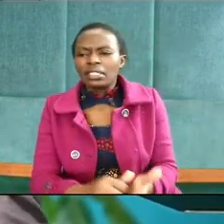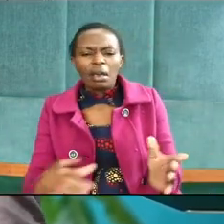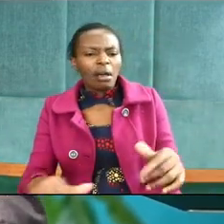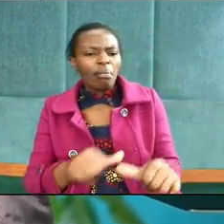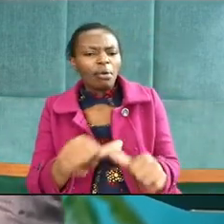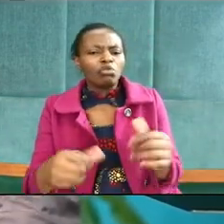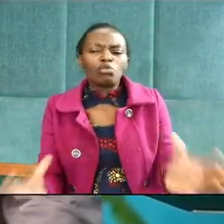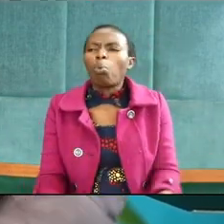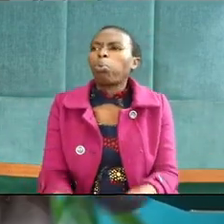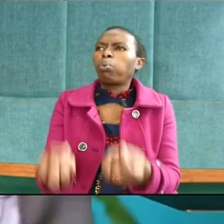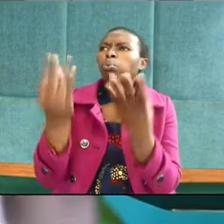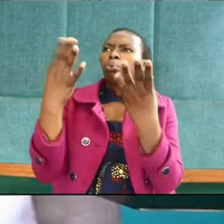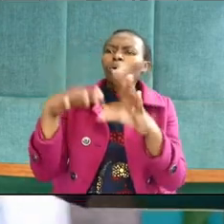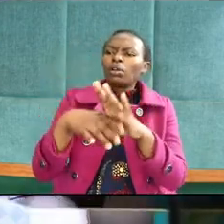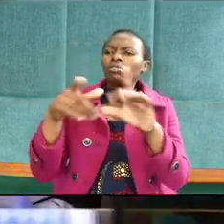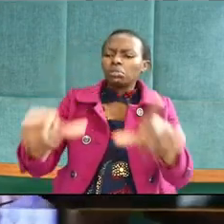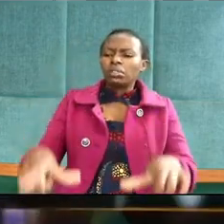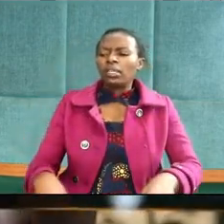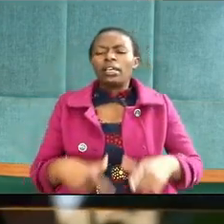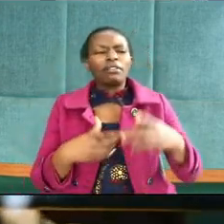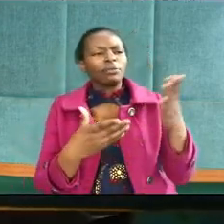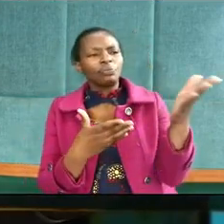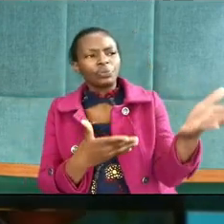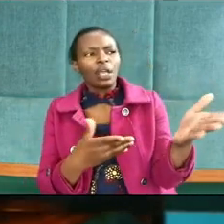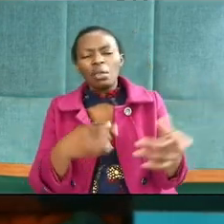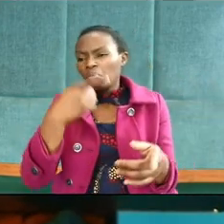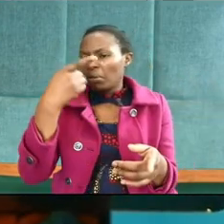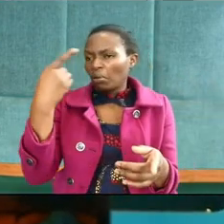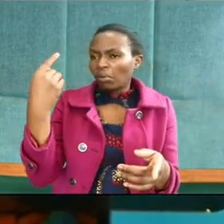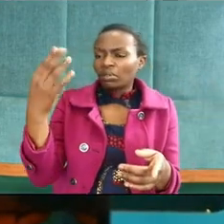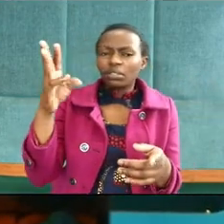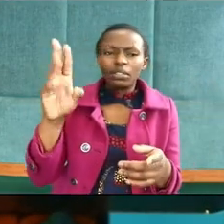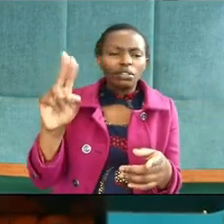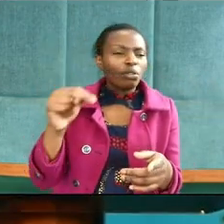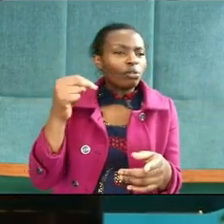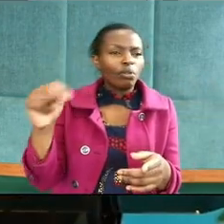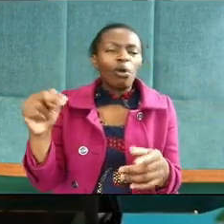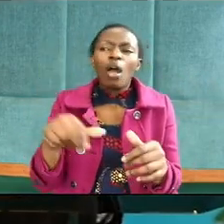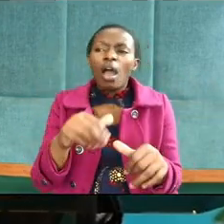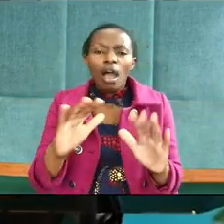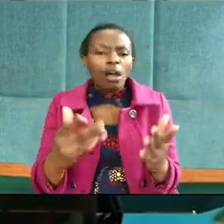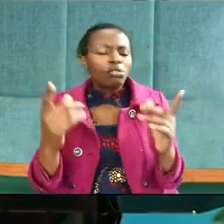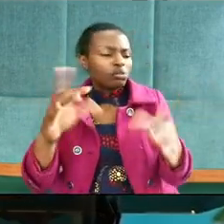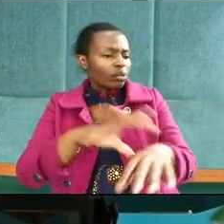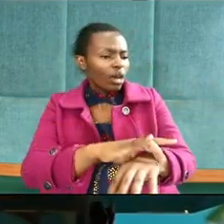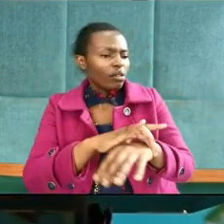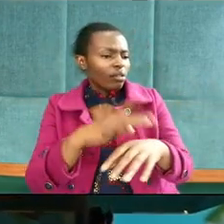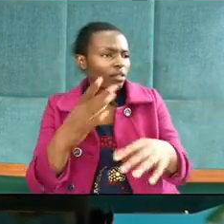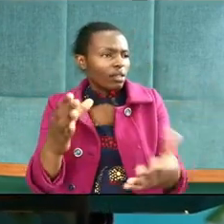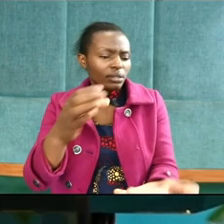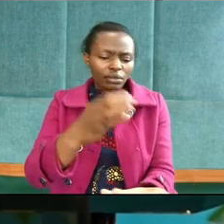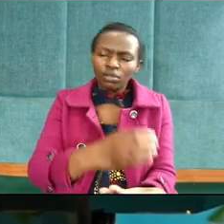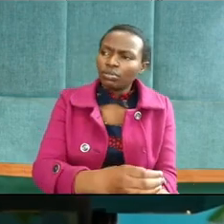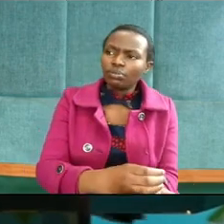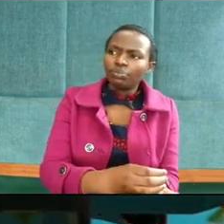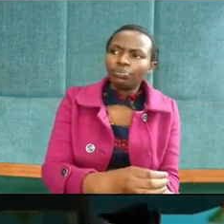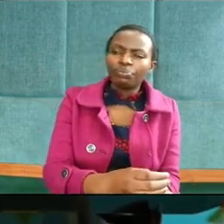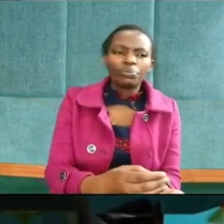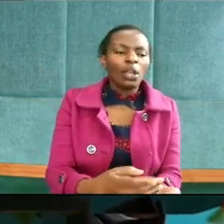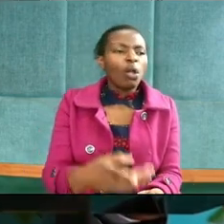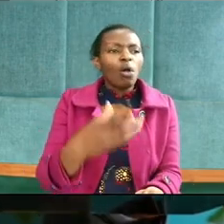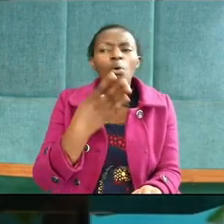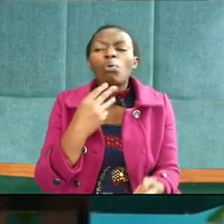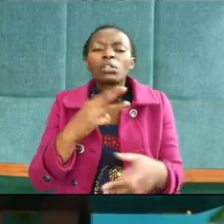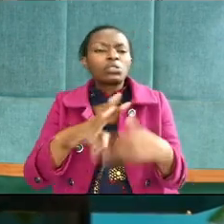lives. They don't know how to handle their situation. But my brothers and sisters, I want us to